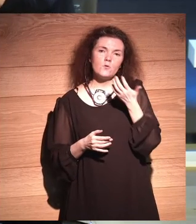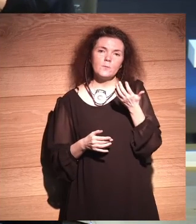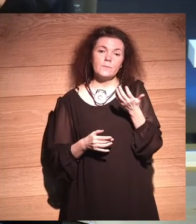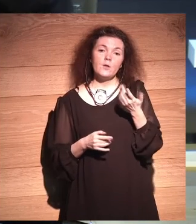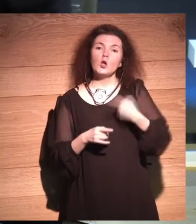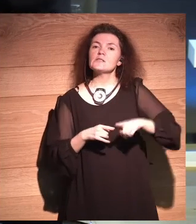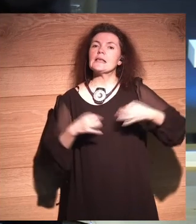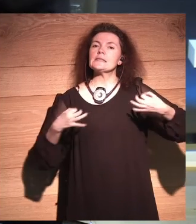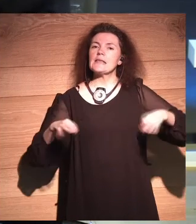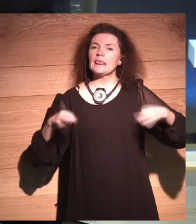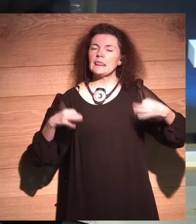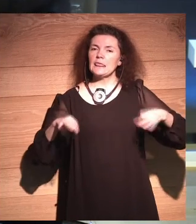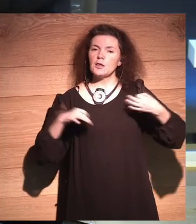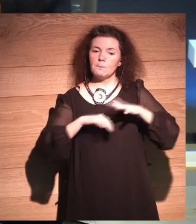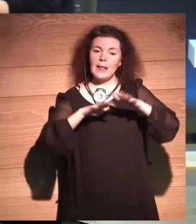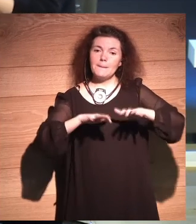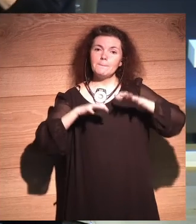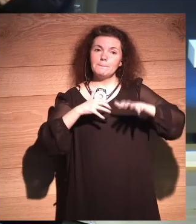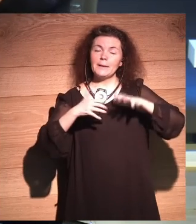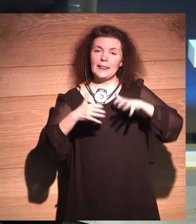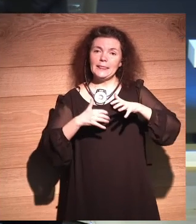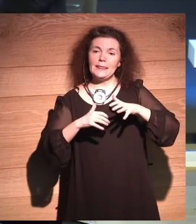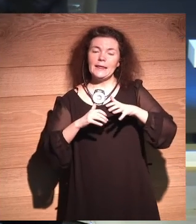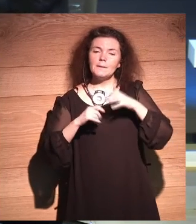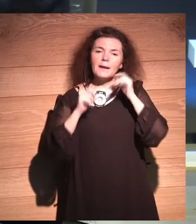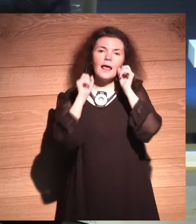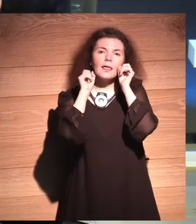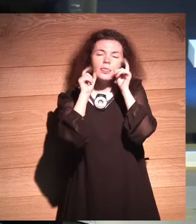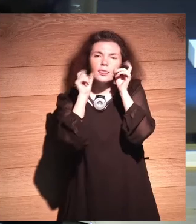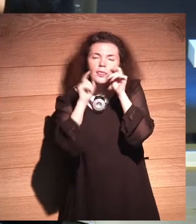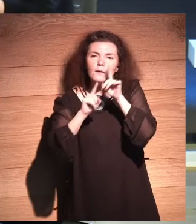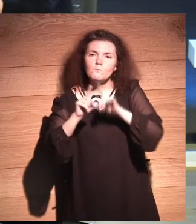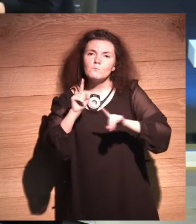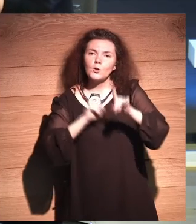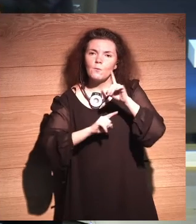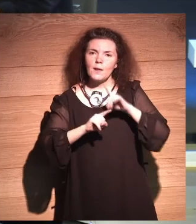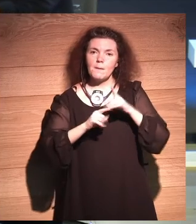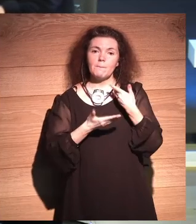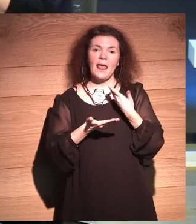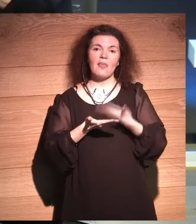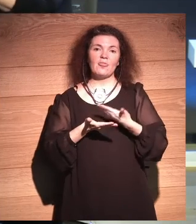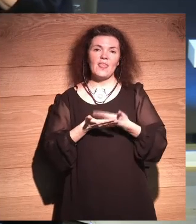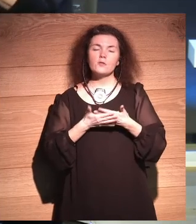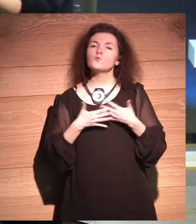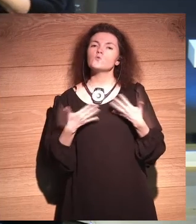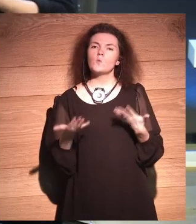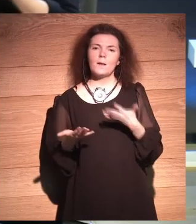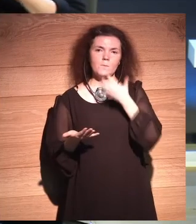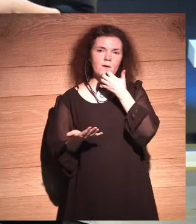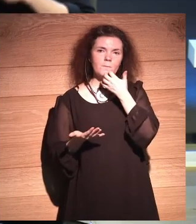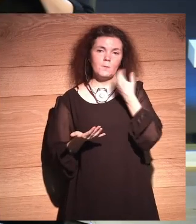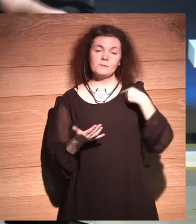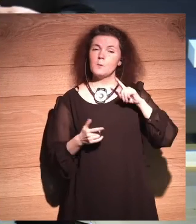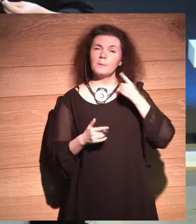to articulate and define a problem and put some data back of it would be the very first step in then actually getting